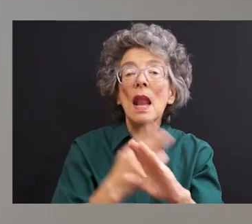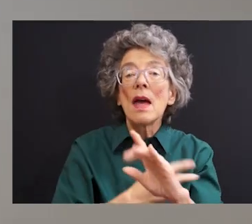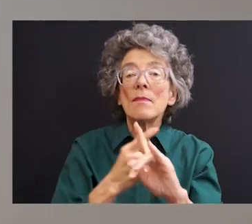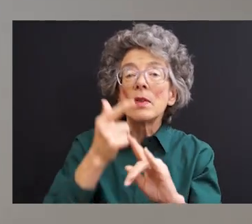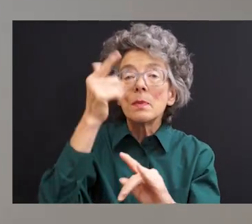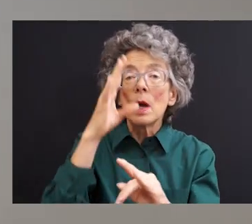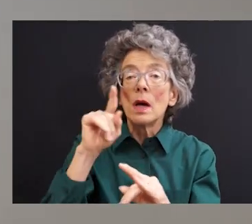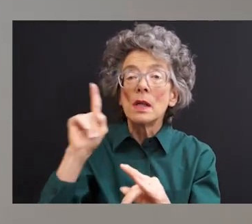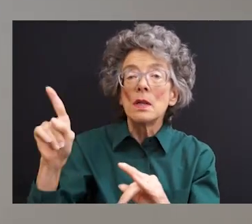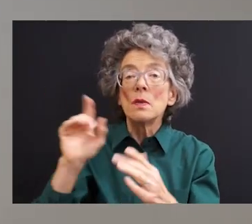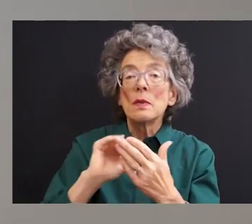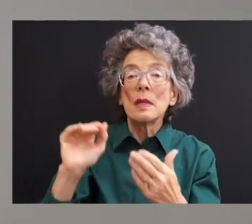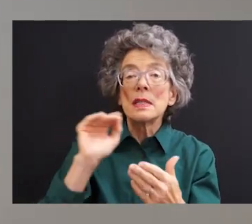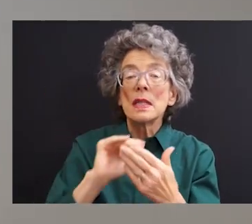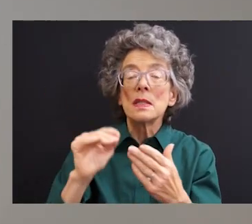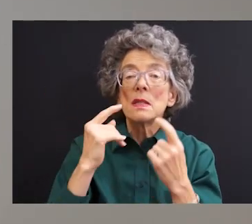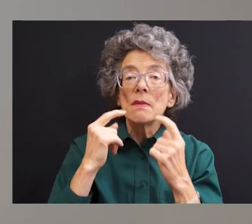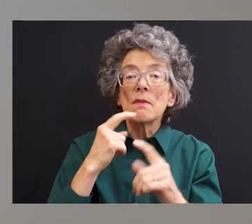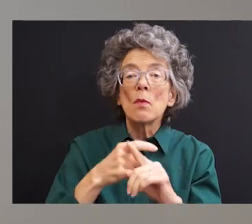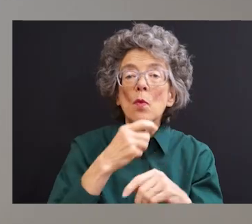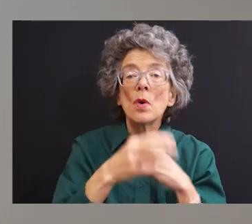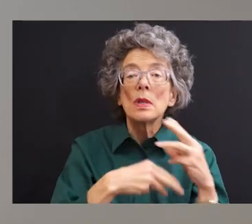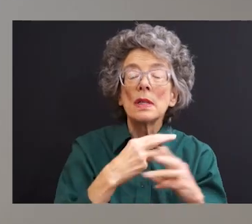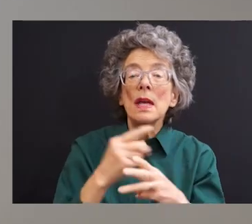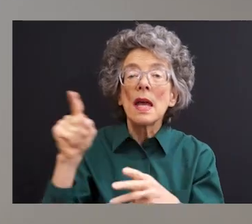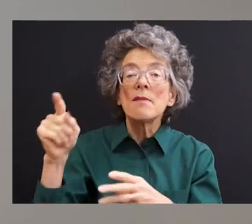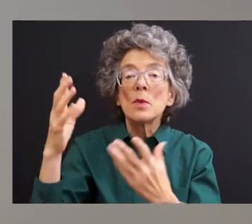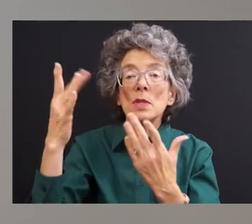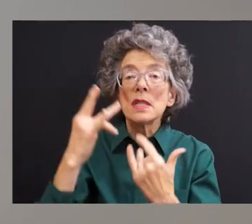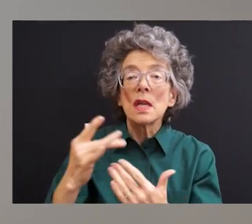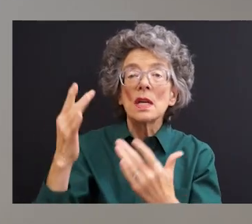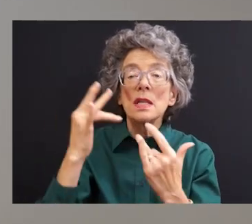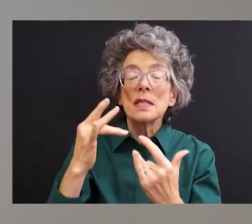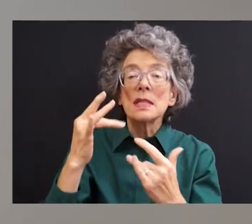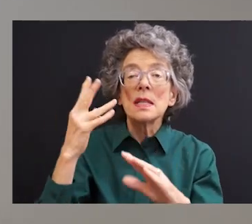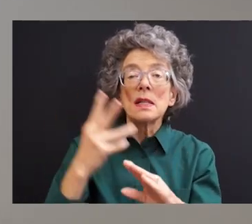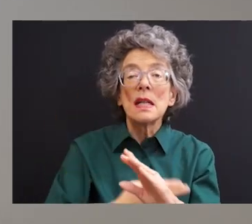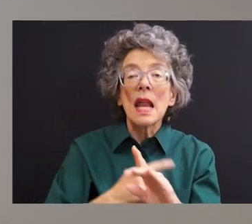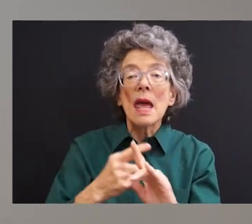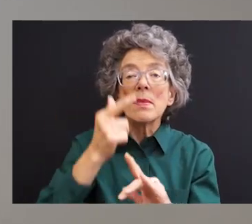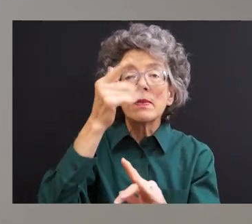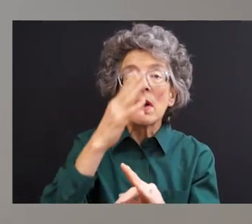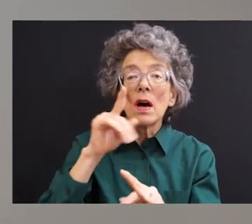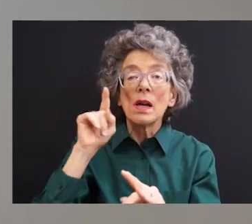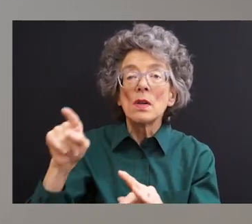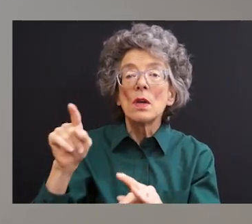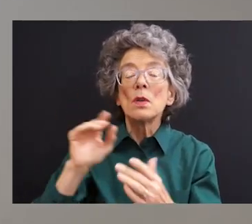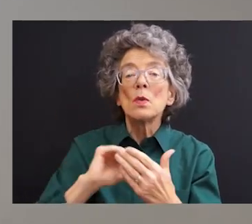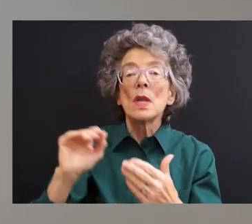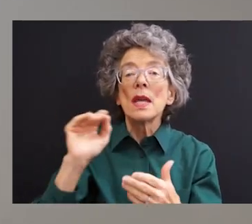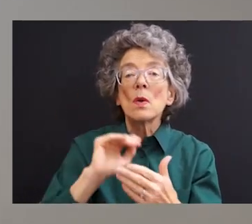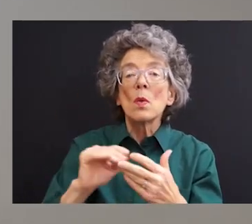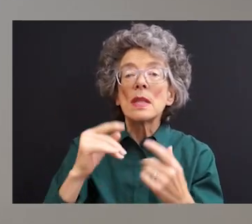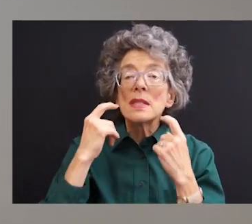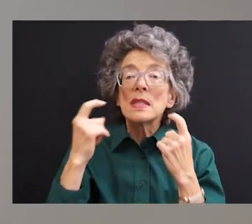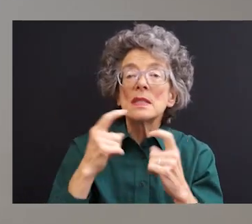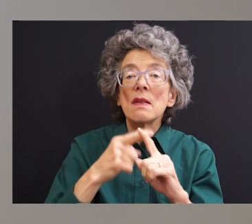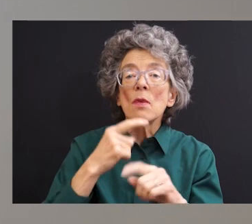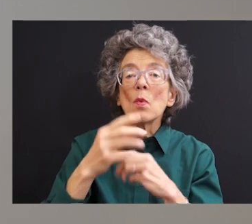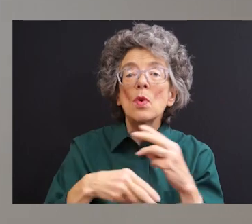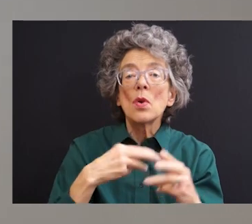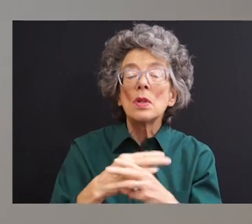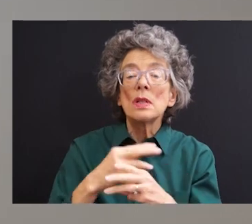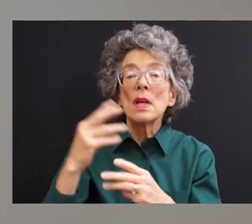Lamb of God, you take away the sins of the world. Have mercy on us, Lamb of God. You take away